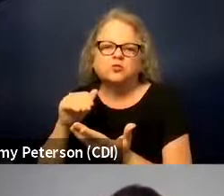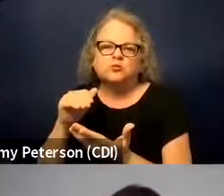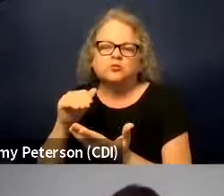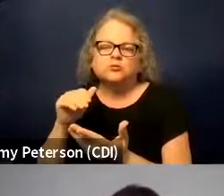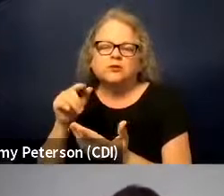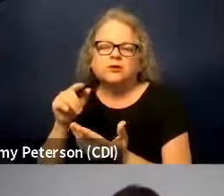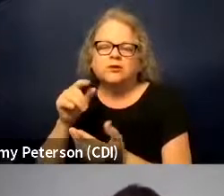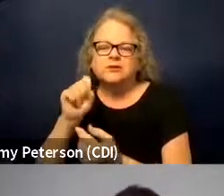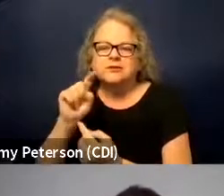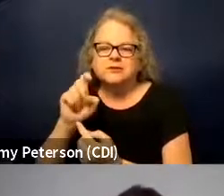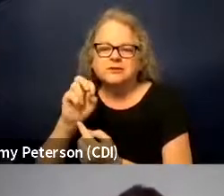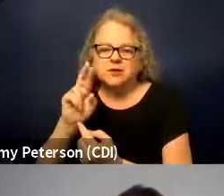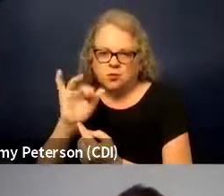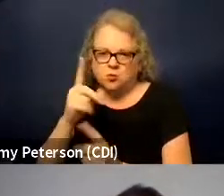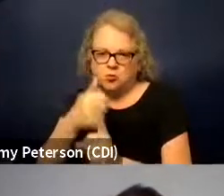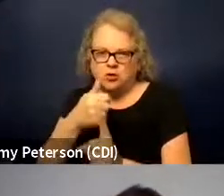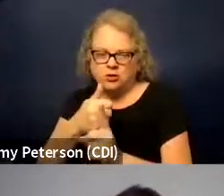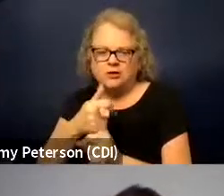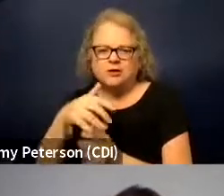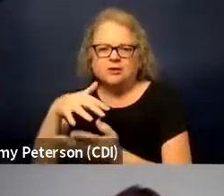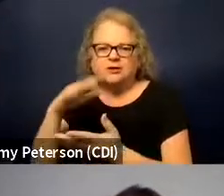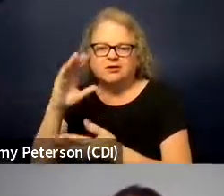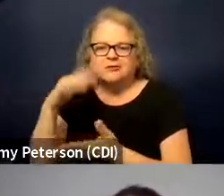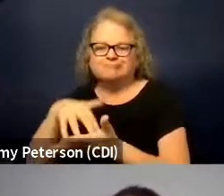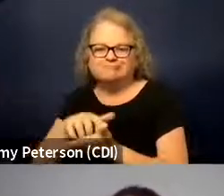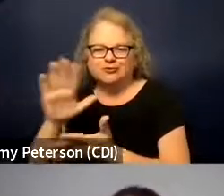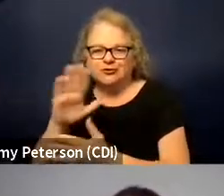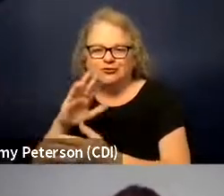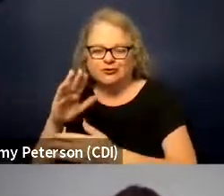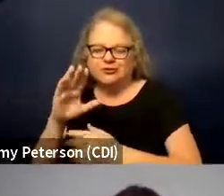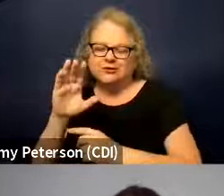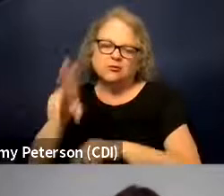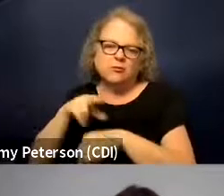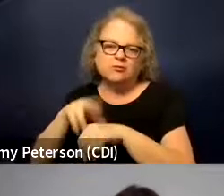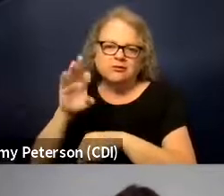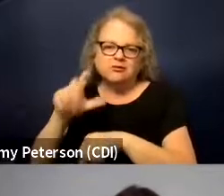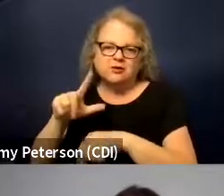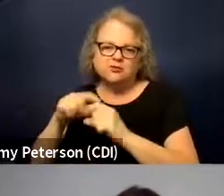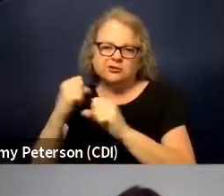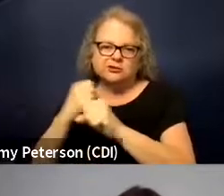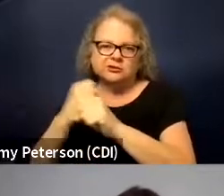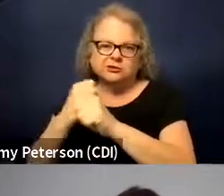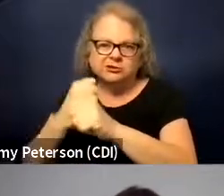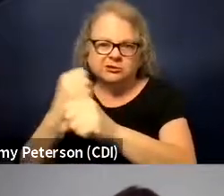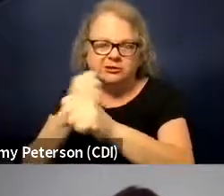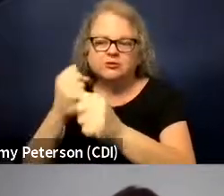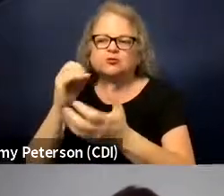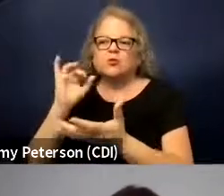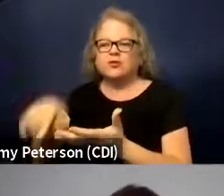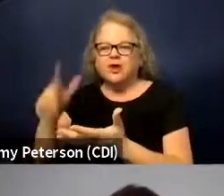What about boosters for everybody else? We're still gathering information on that.